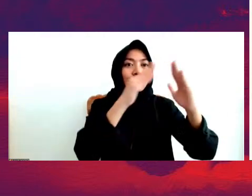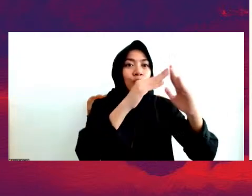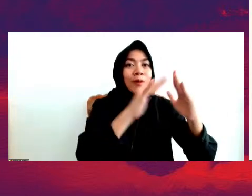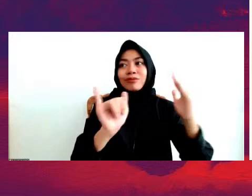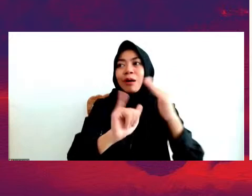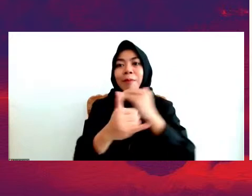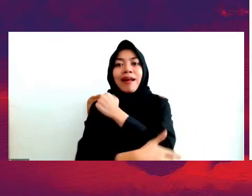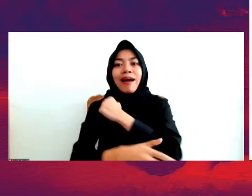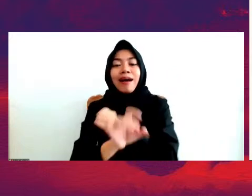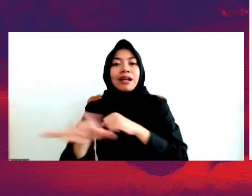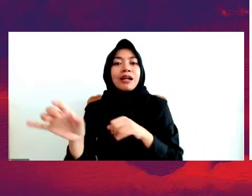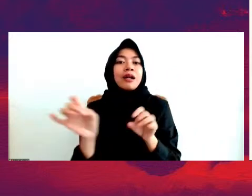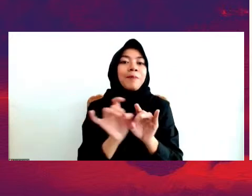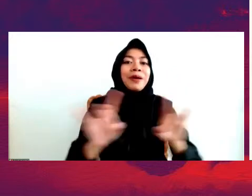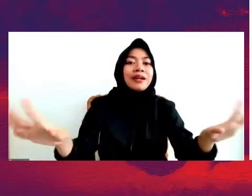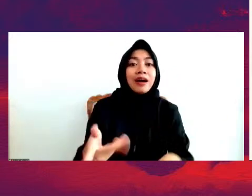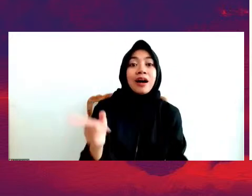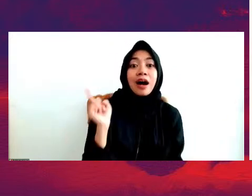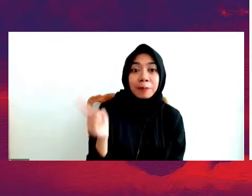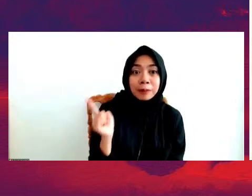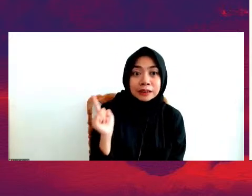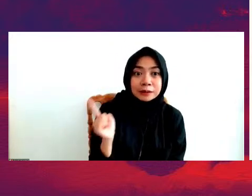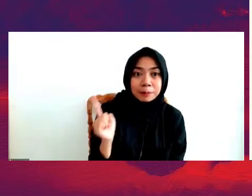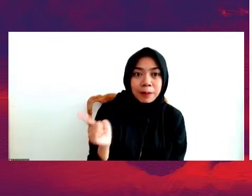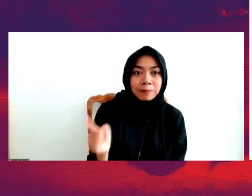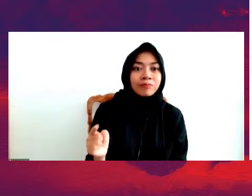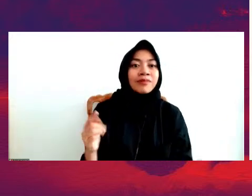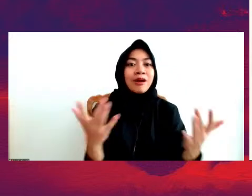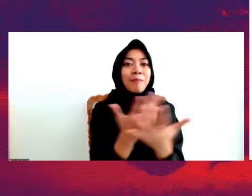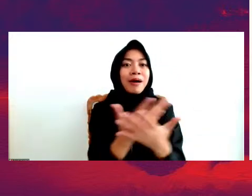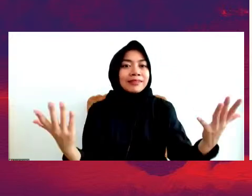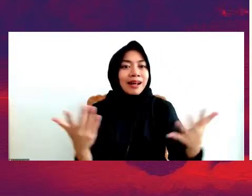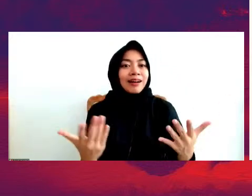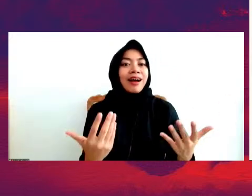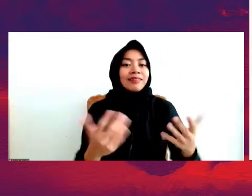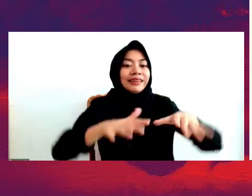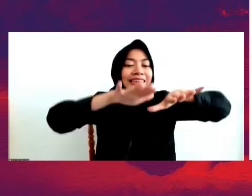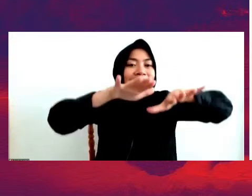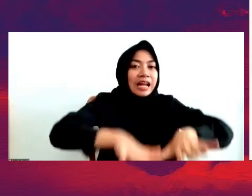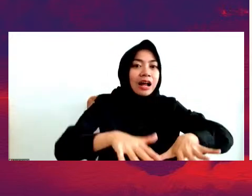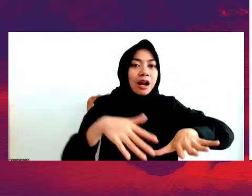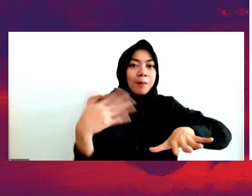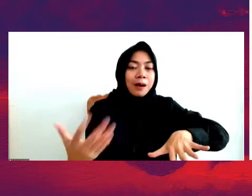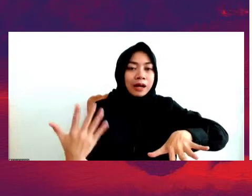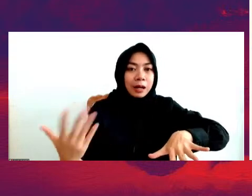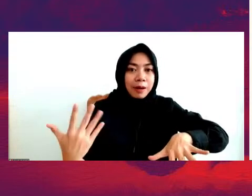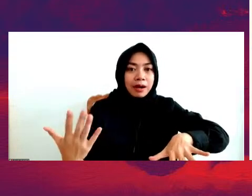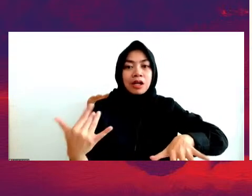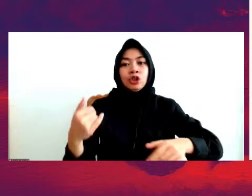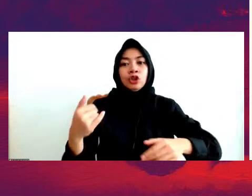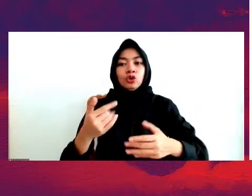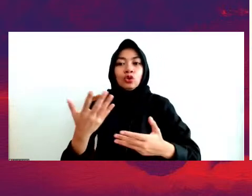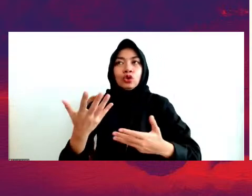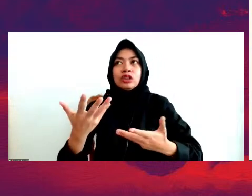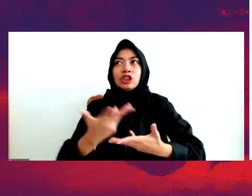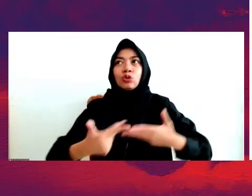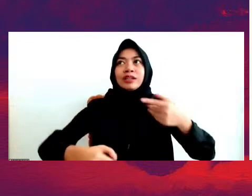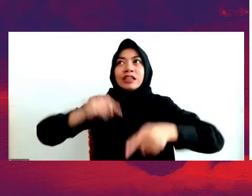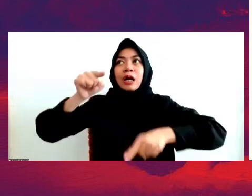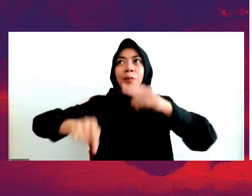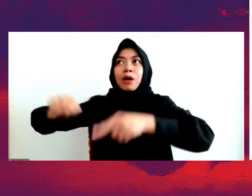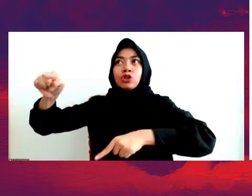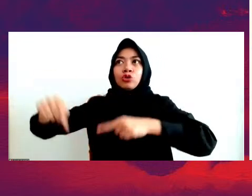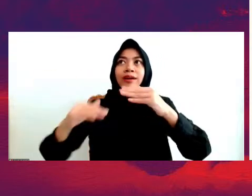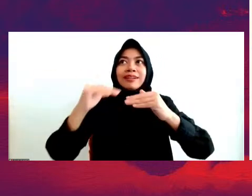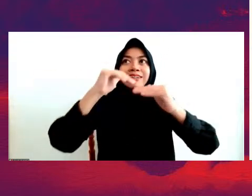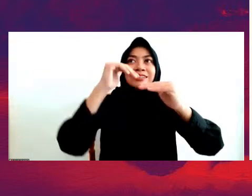different, because that needs to reflect the society who's living there and the regional disparity in terms of housing